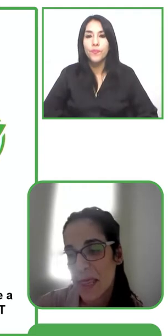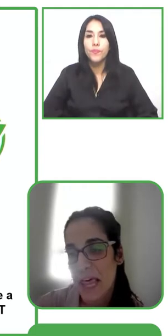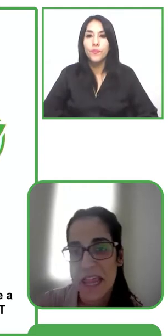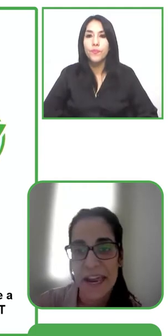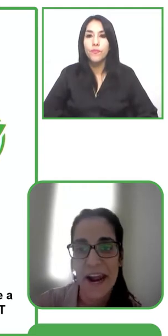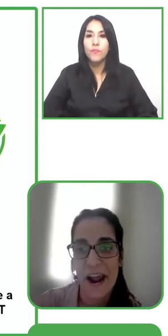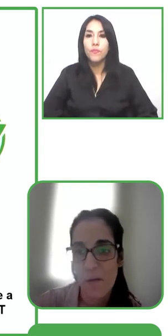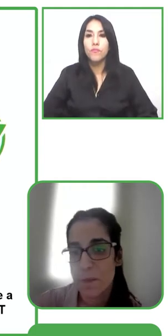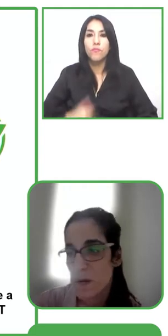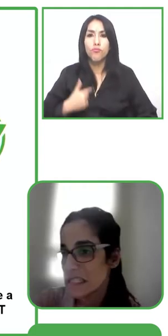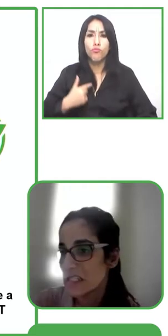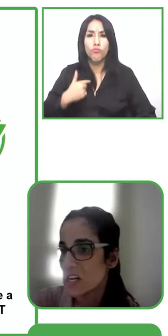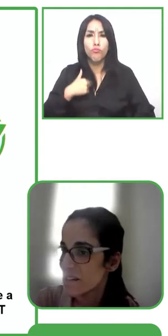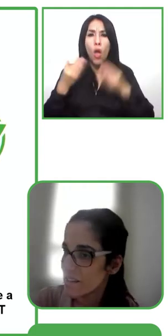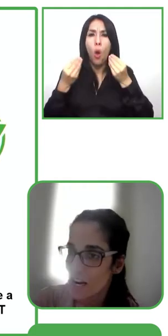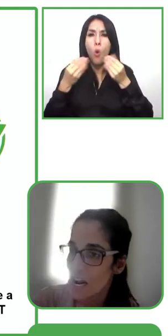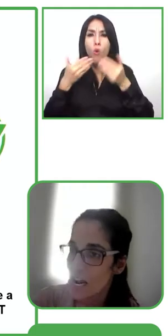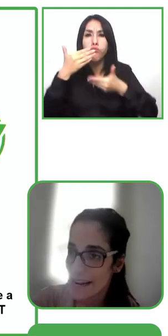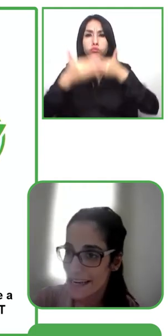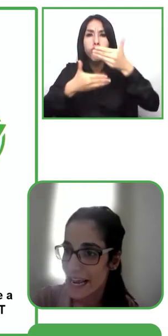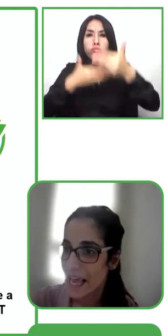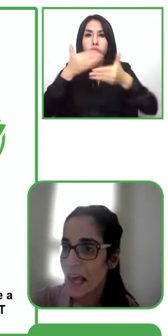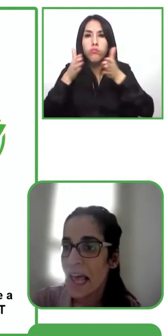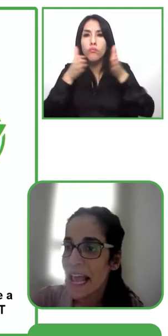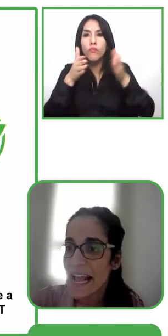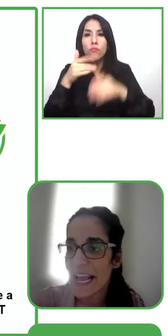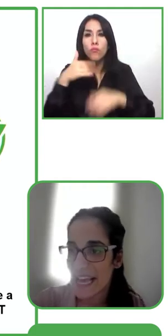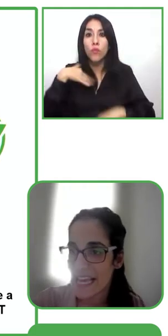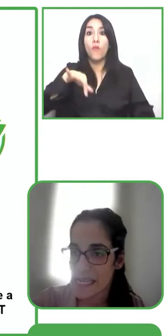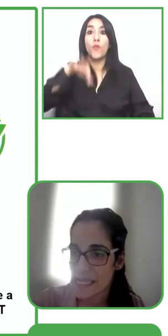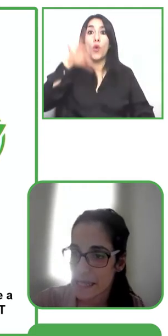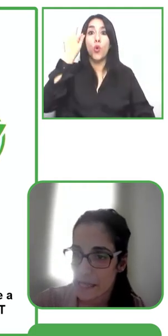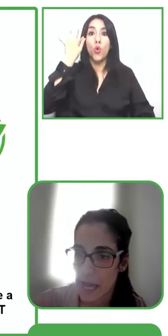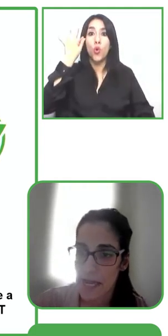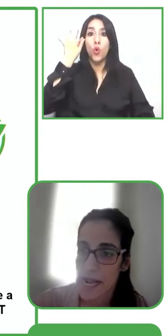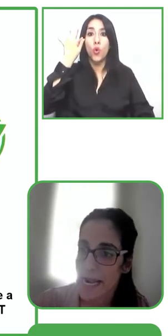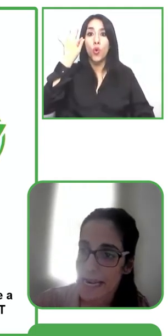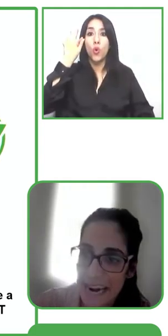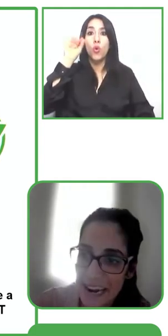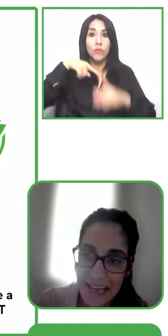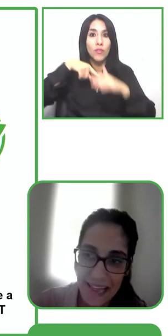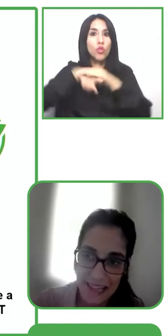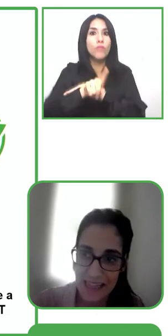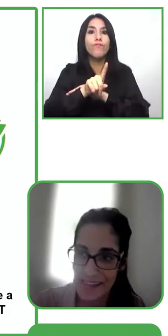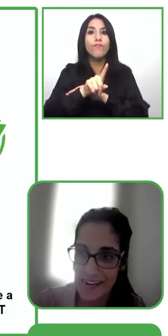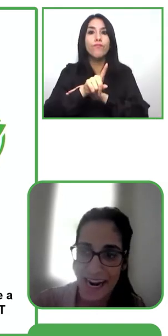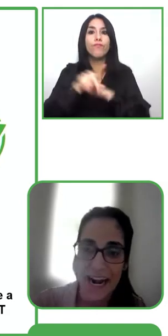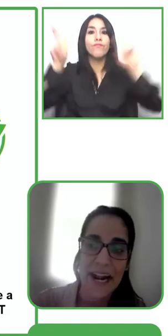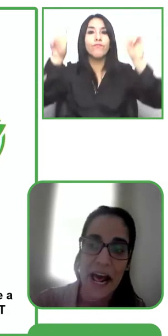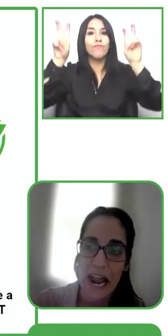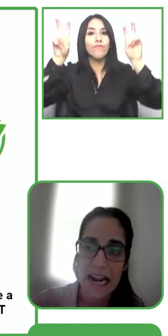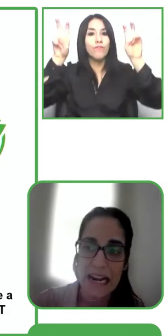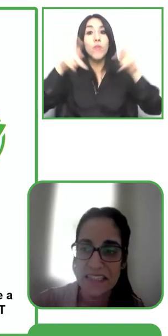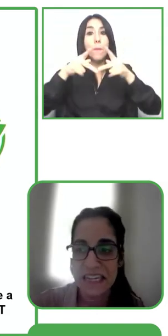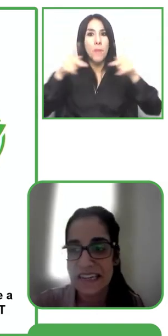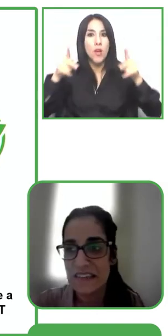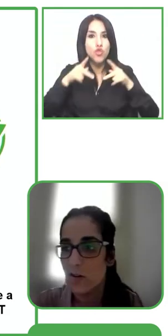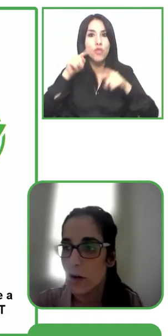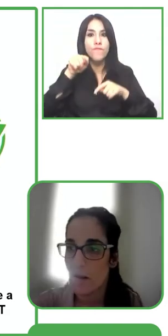But the difficulties that I faced when I tried to access to enter the